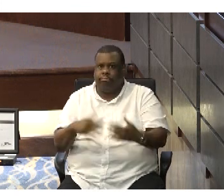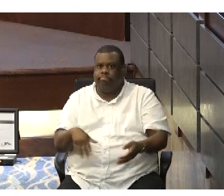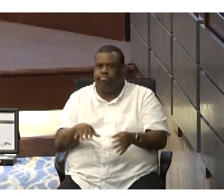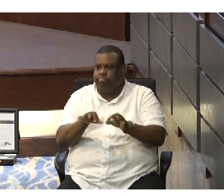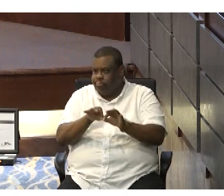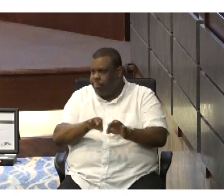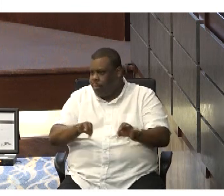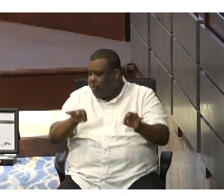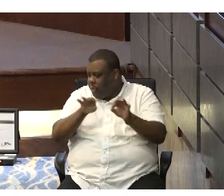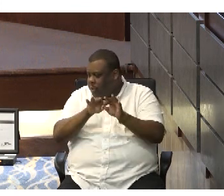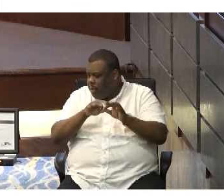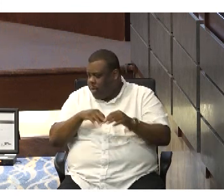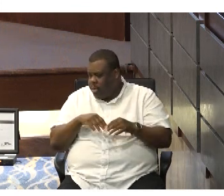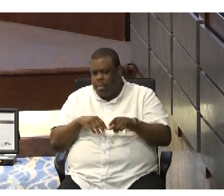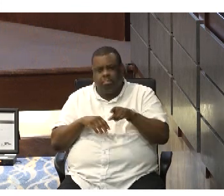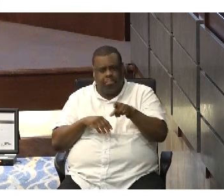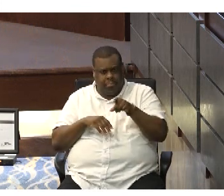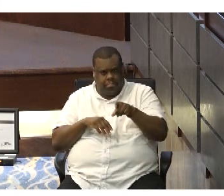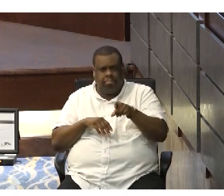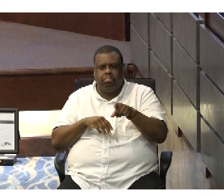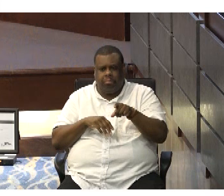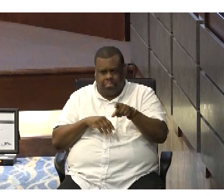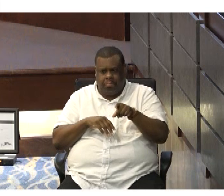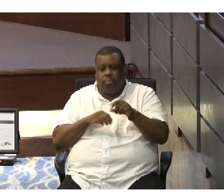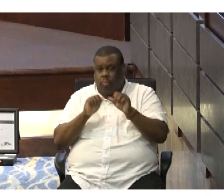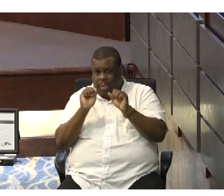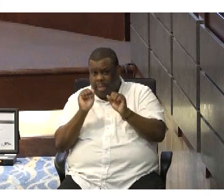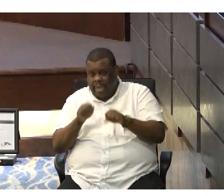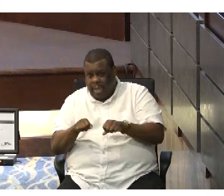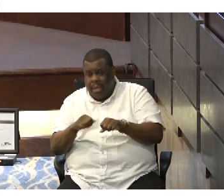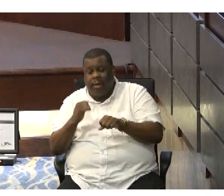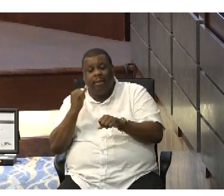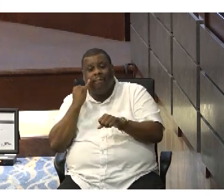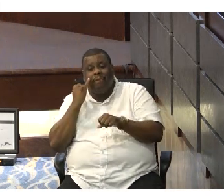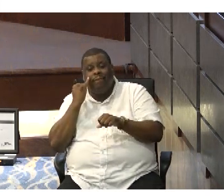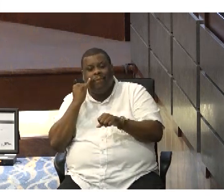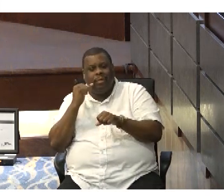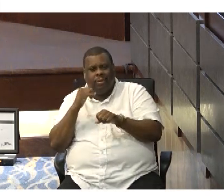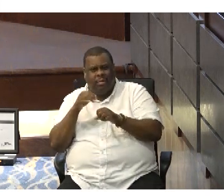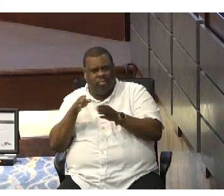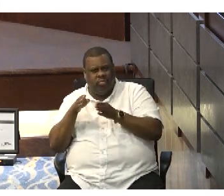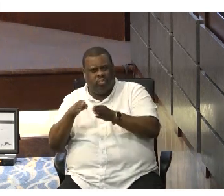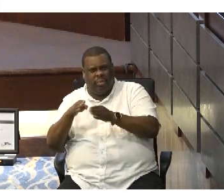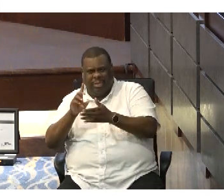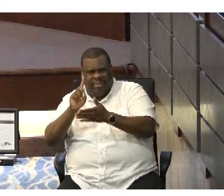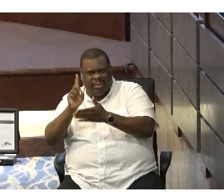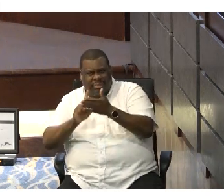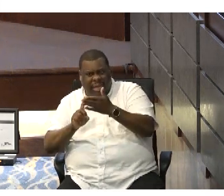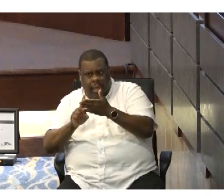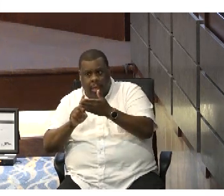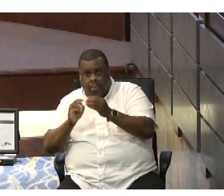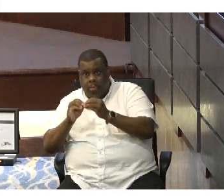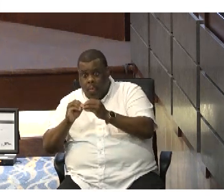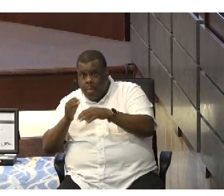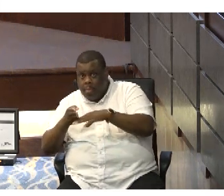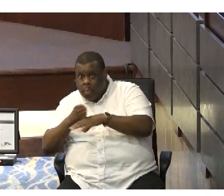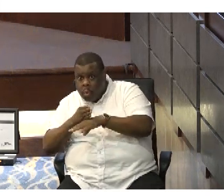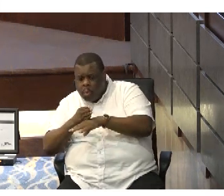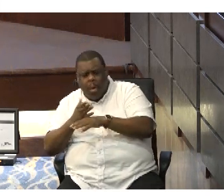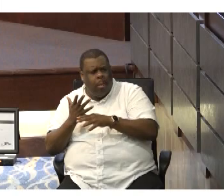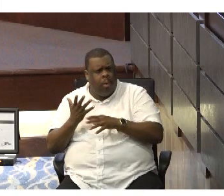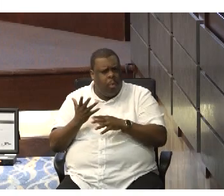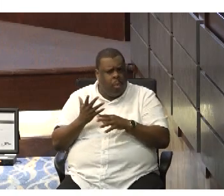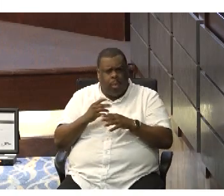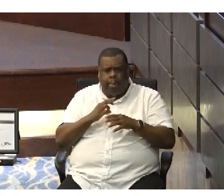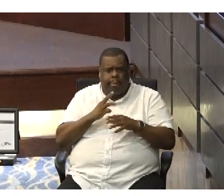could stand to save significant funds if we reoriented the way we were doing our street design and construction and our stormwater